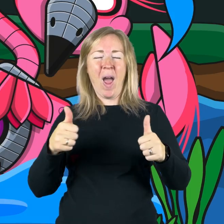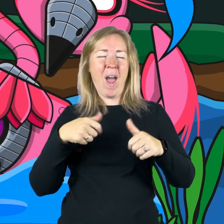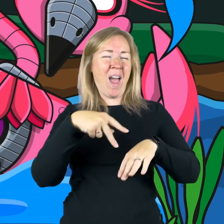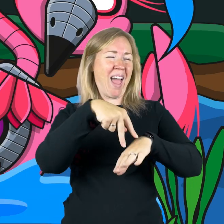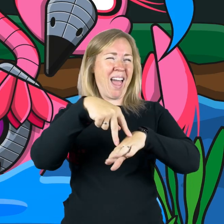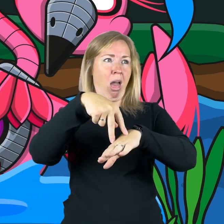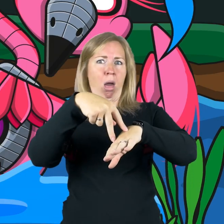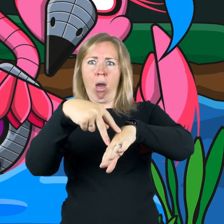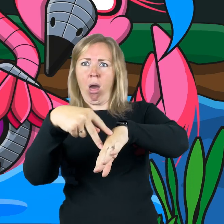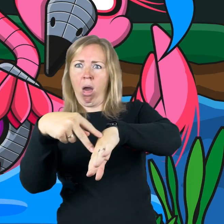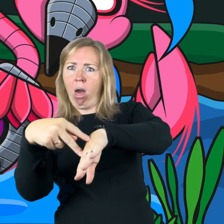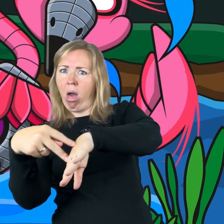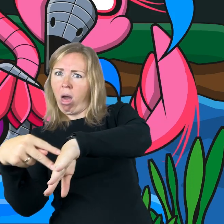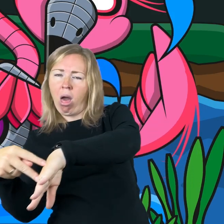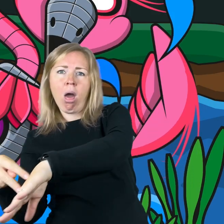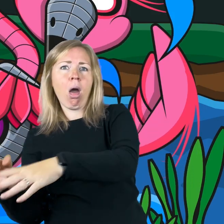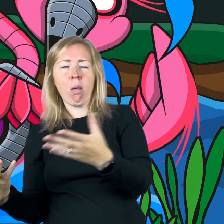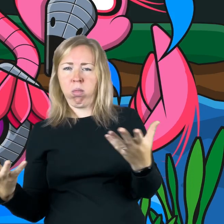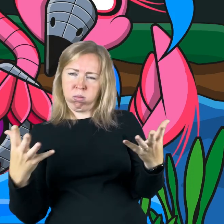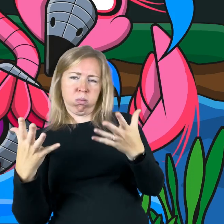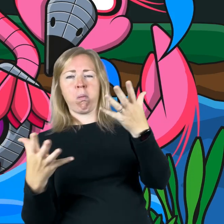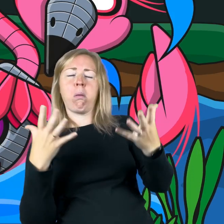Bingo! I'm